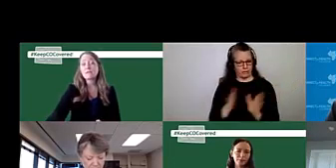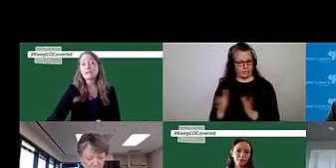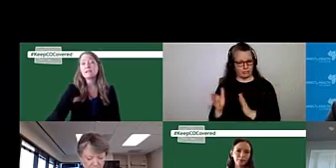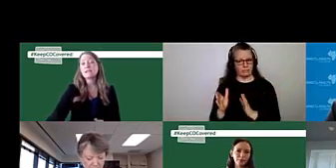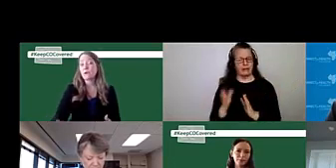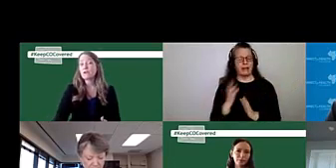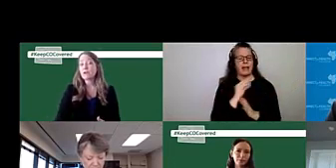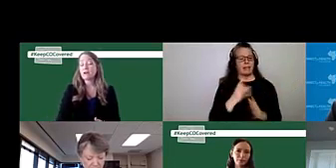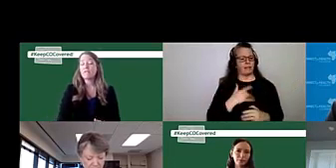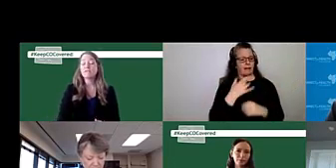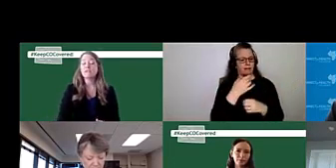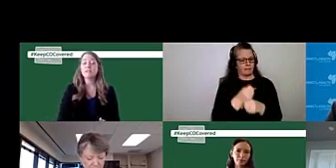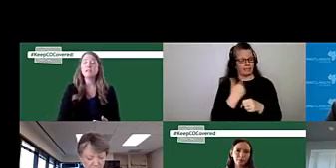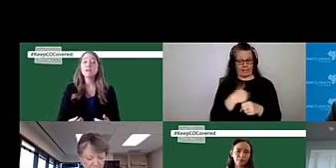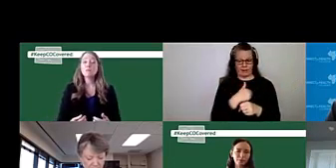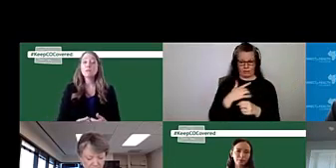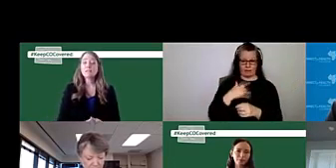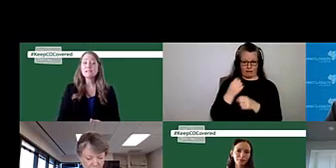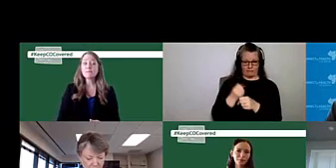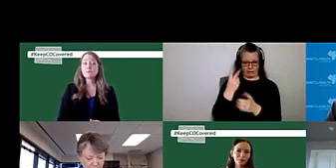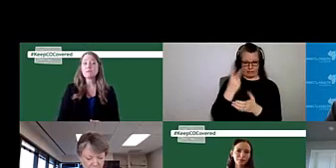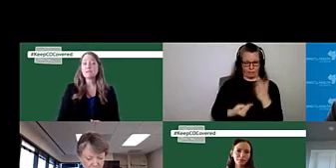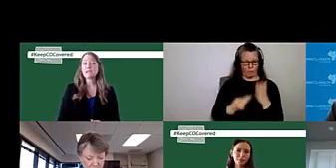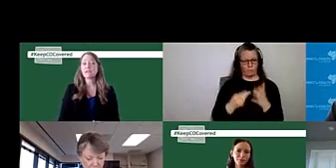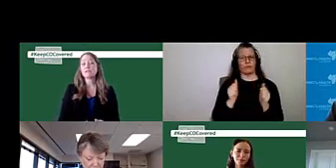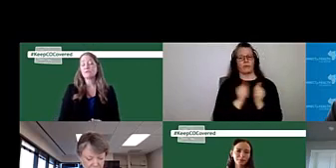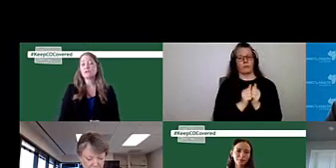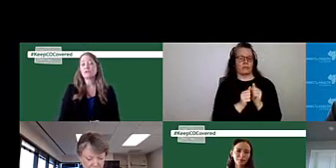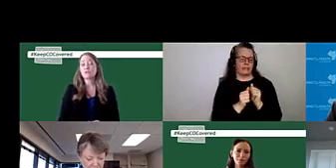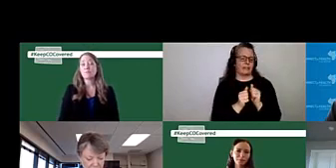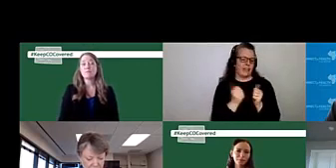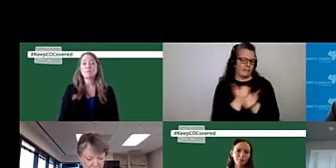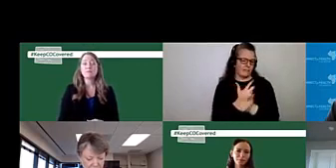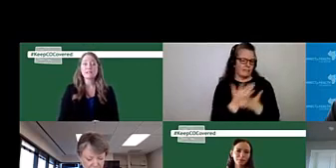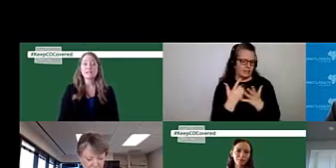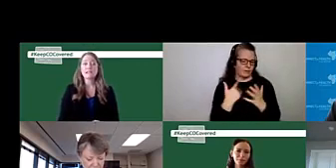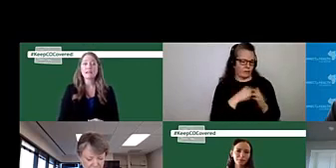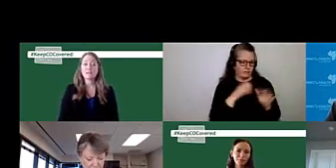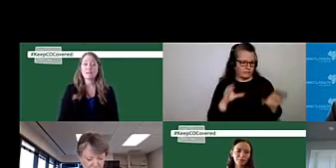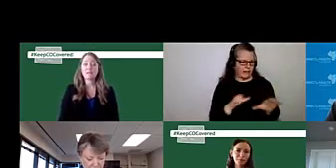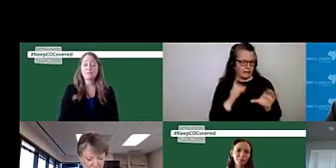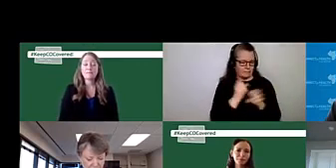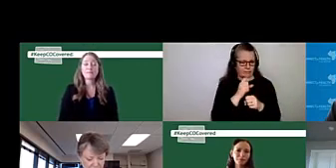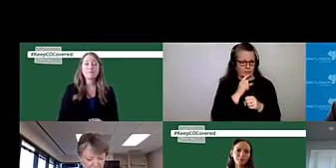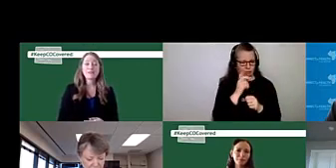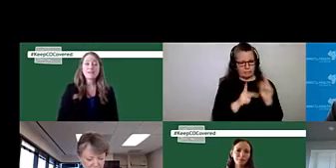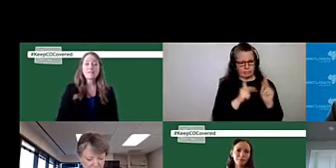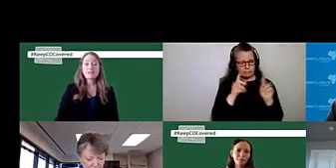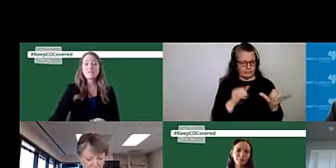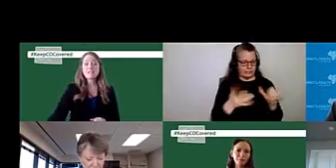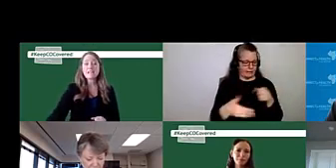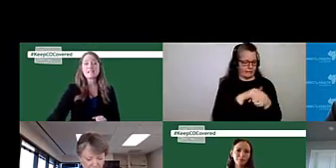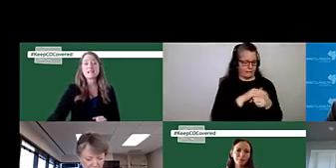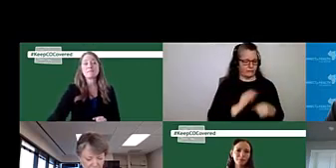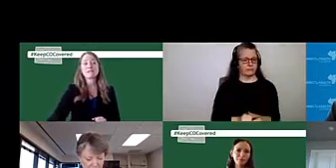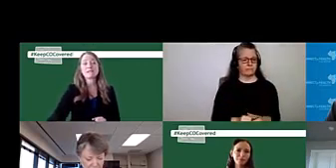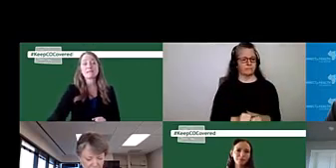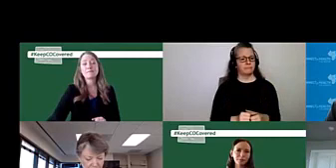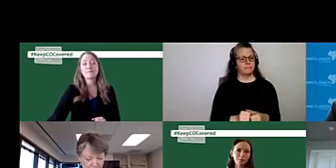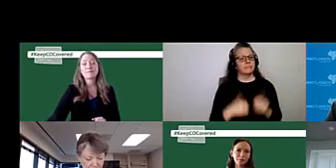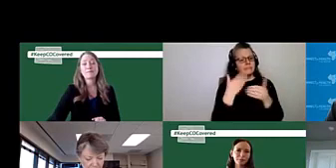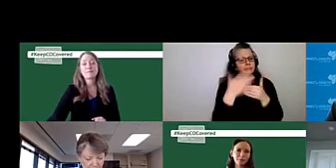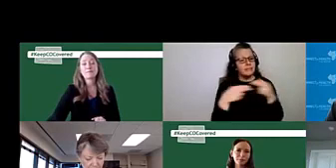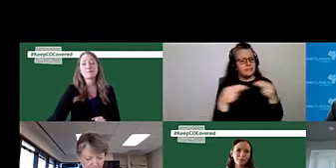they're confident, and we are confident, with the steps we've taken to ensure people stay covered. If I could have the next slide,